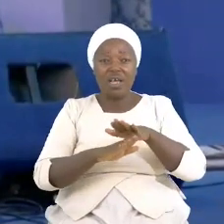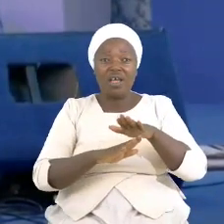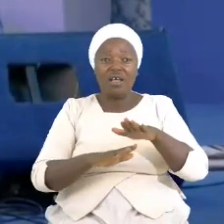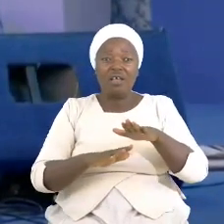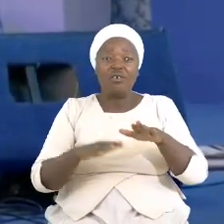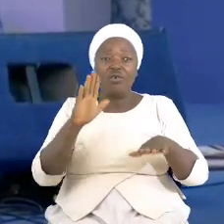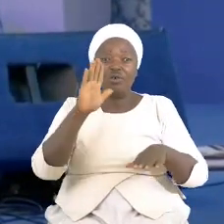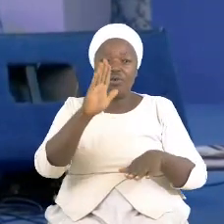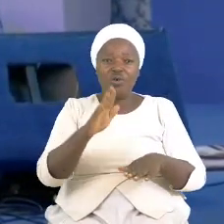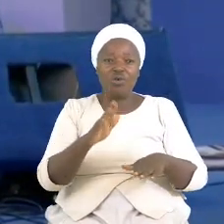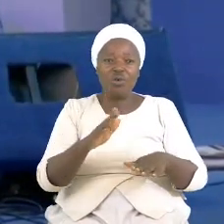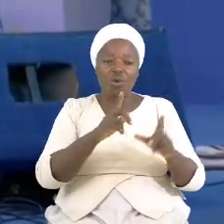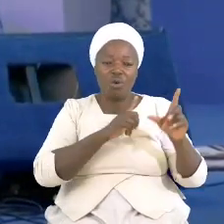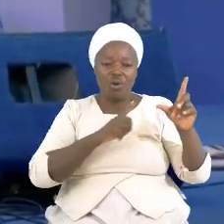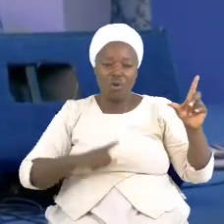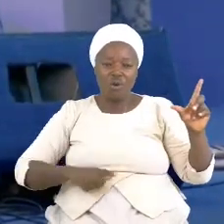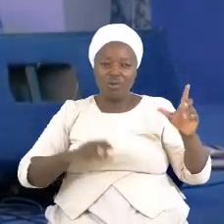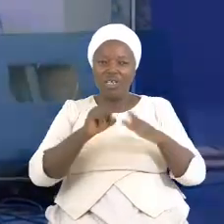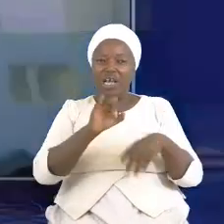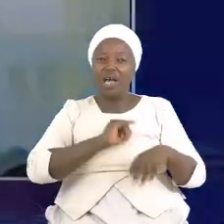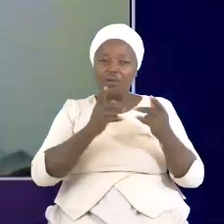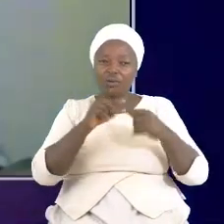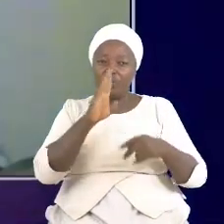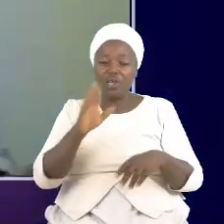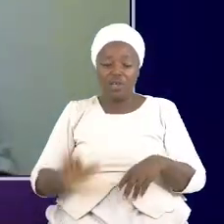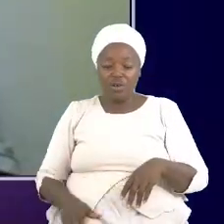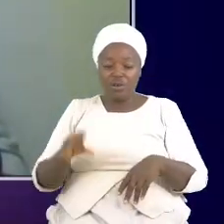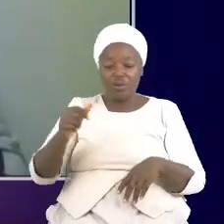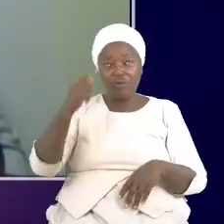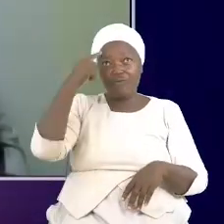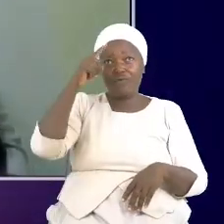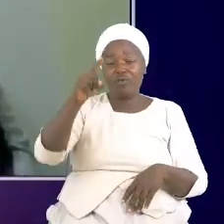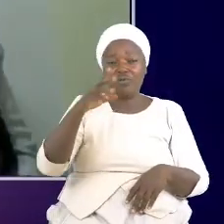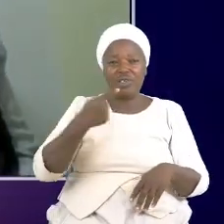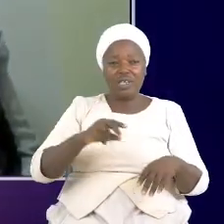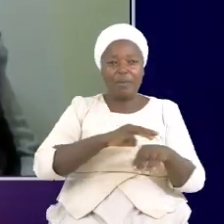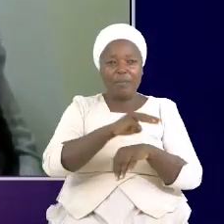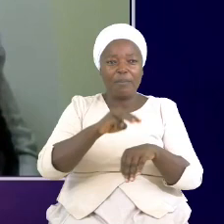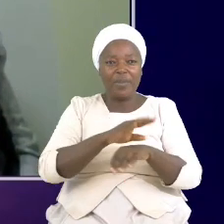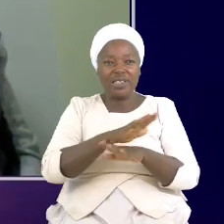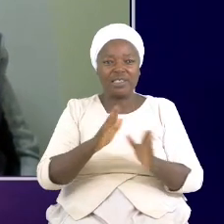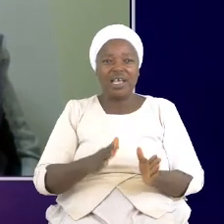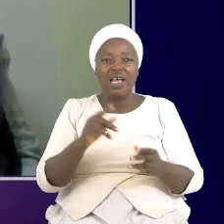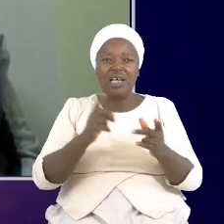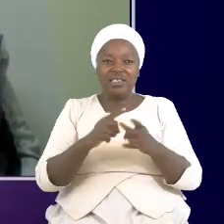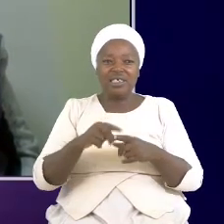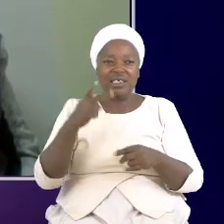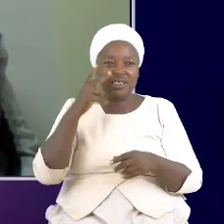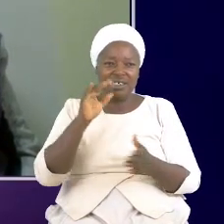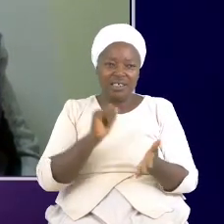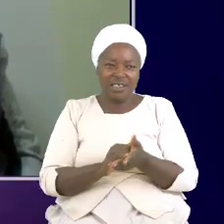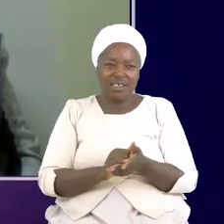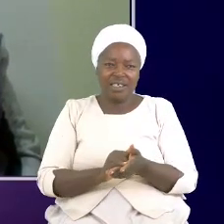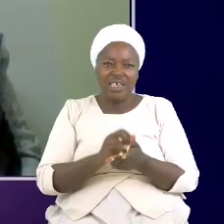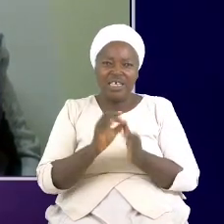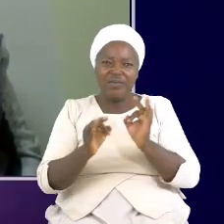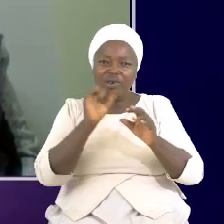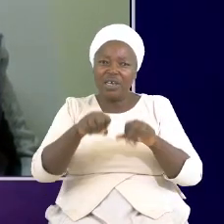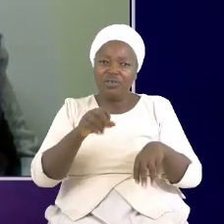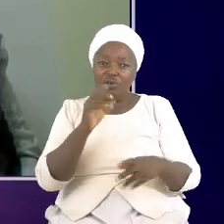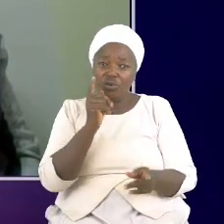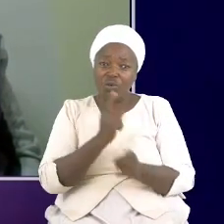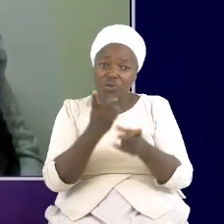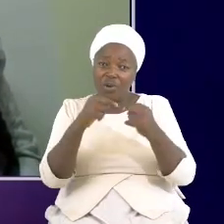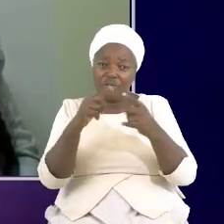a dog for you, the master. Look at that. If you can just come to the Lord tonight and say,